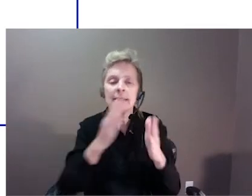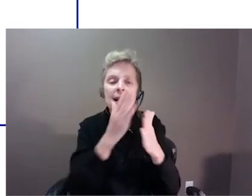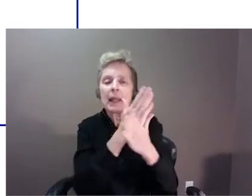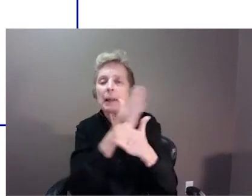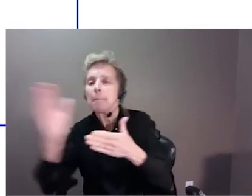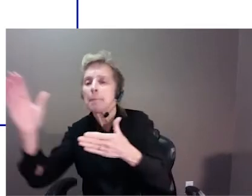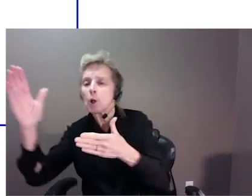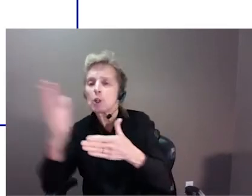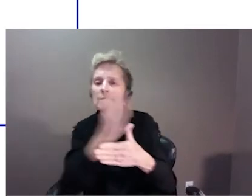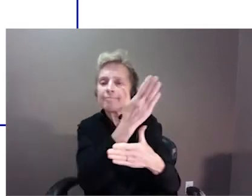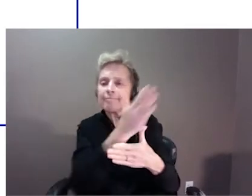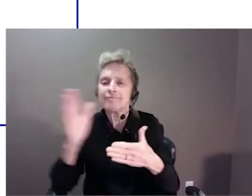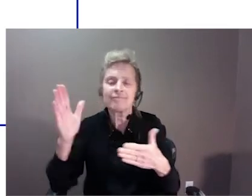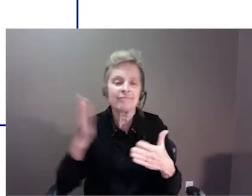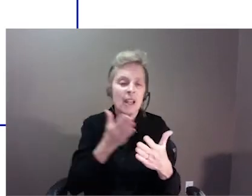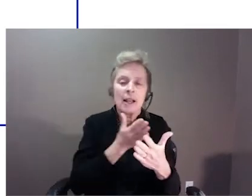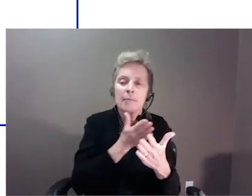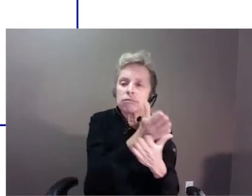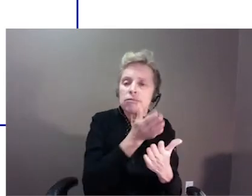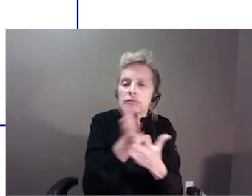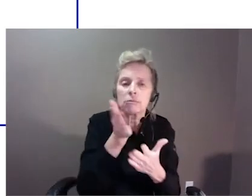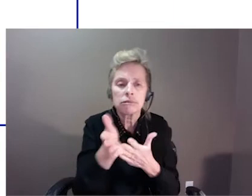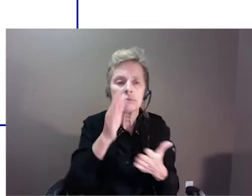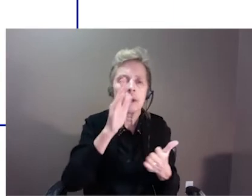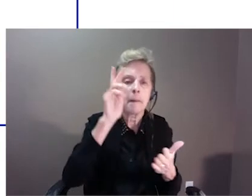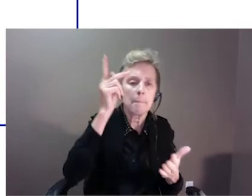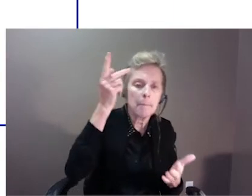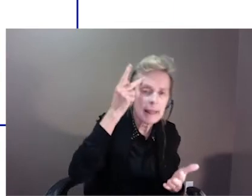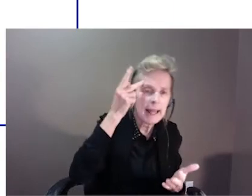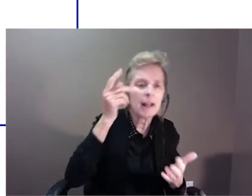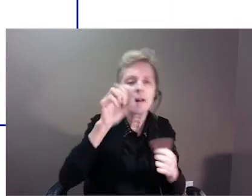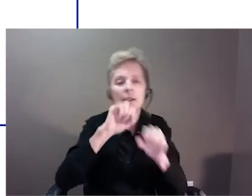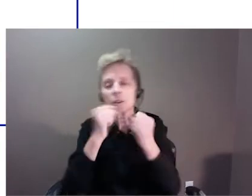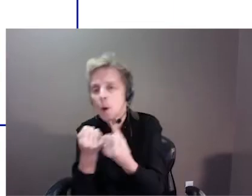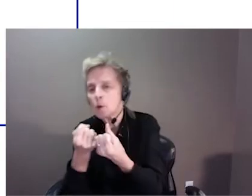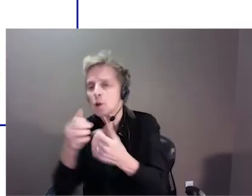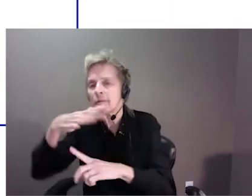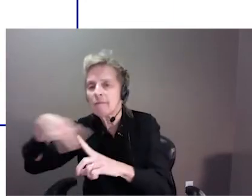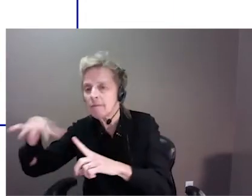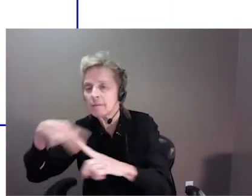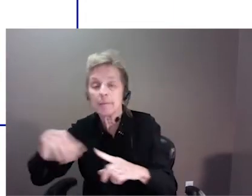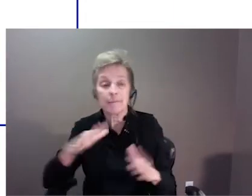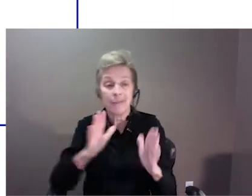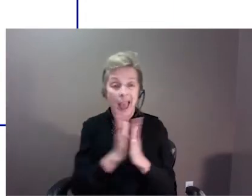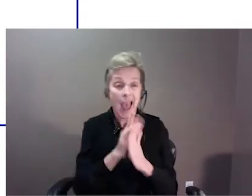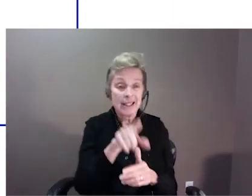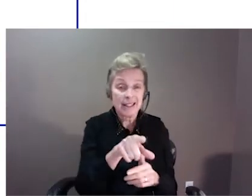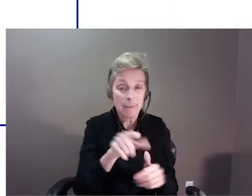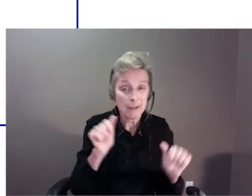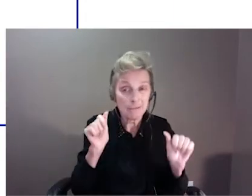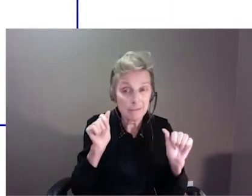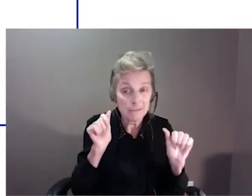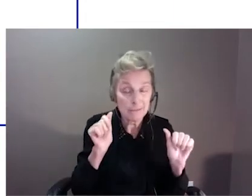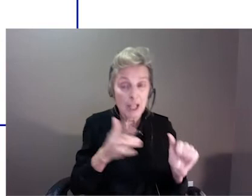technological, social-political, and environmental domains. We asked participants to talk about the potential impacts of the different